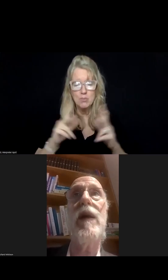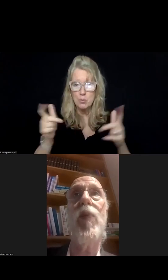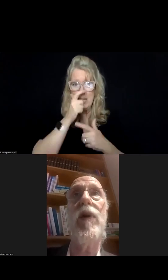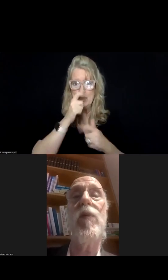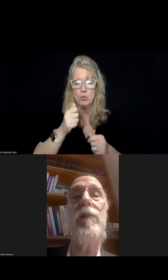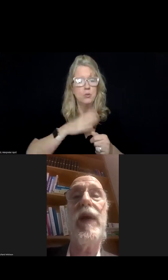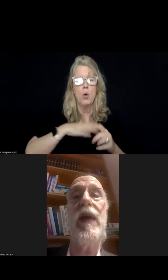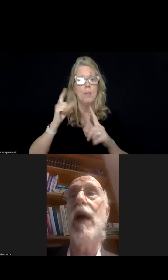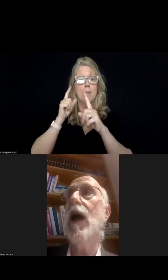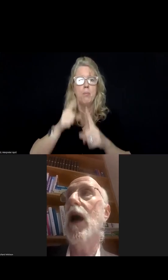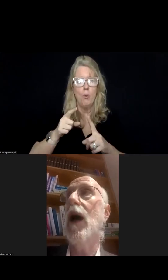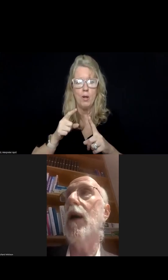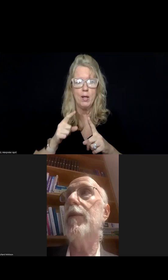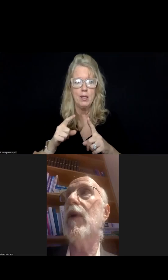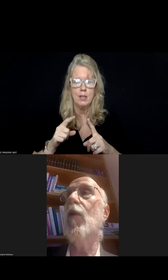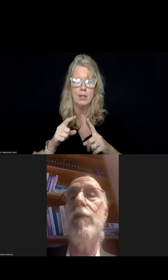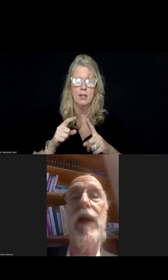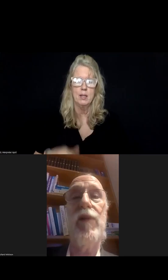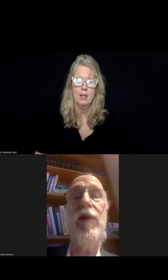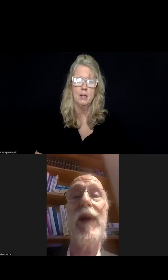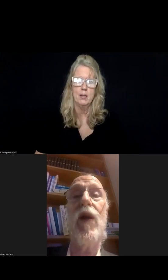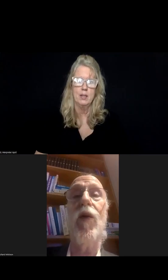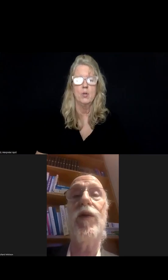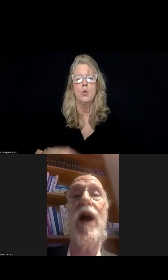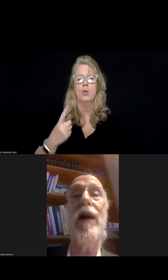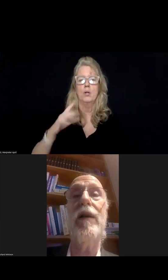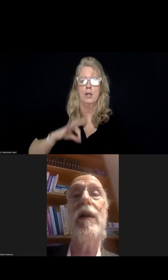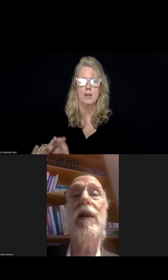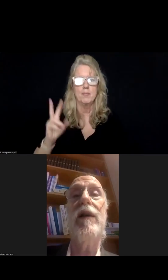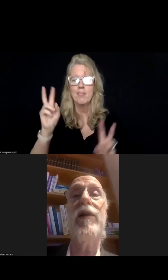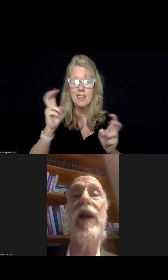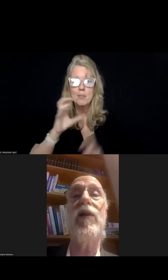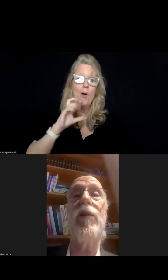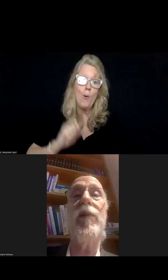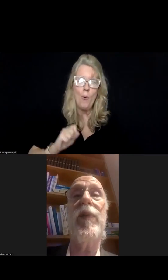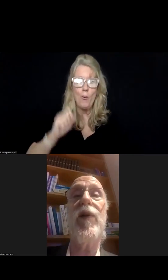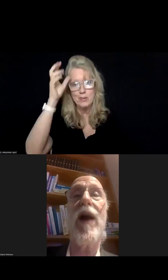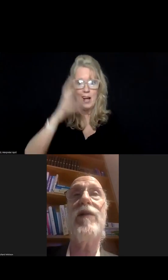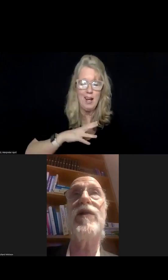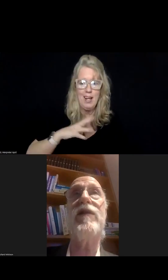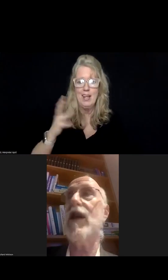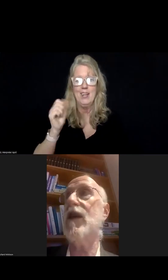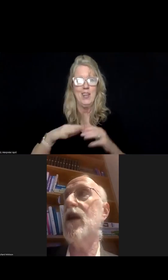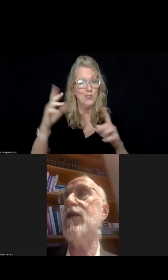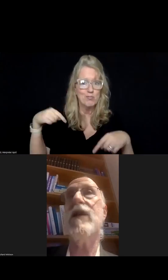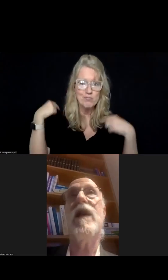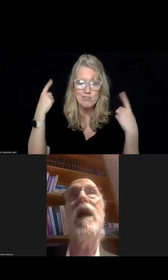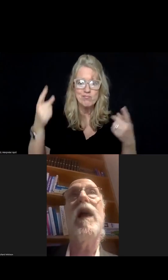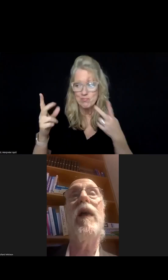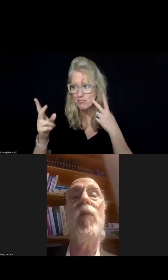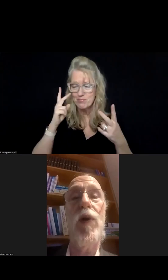my main point would be, one benefit of being an old guy is that you've been around and you've seen